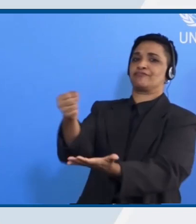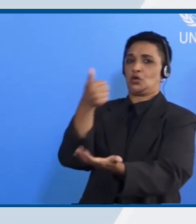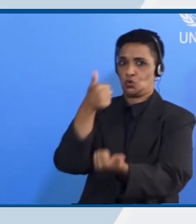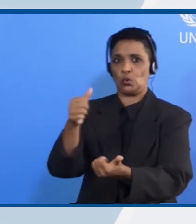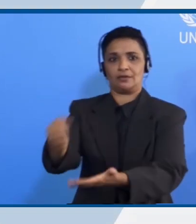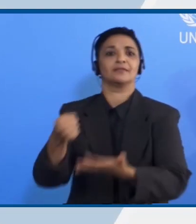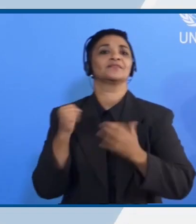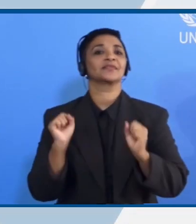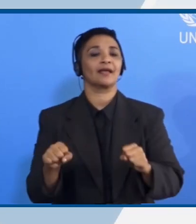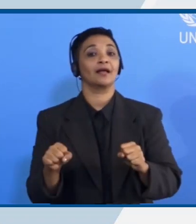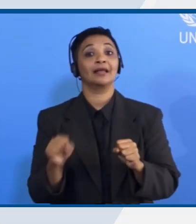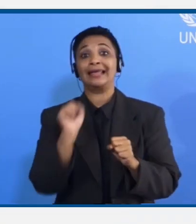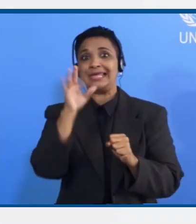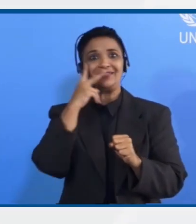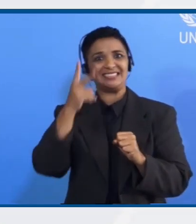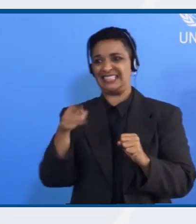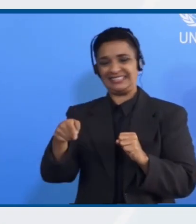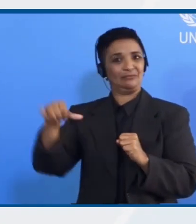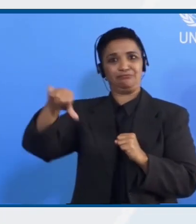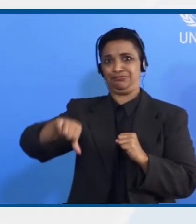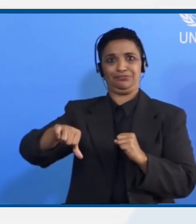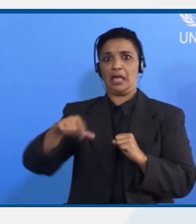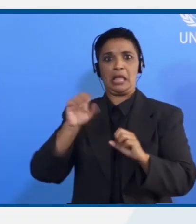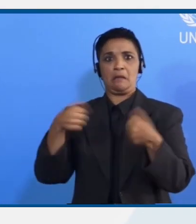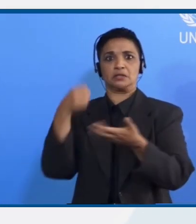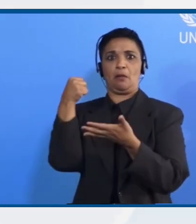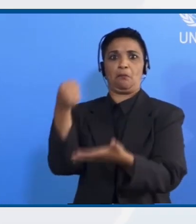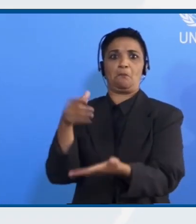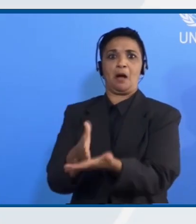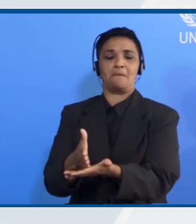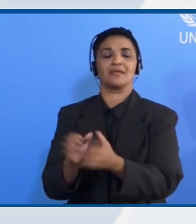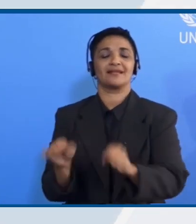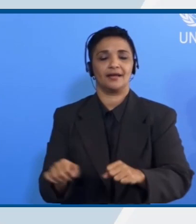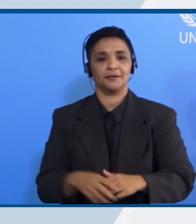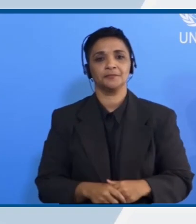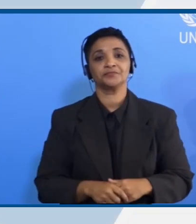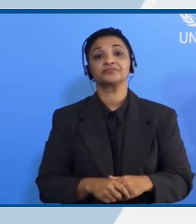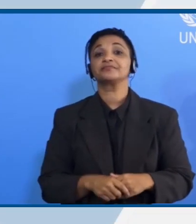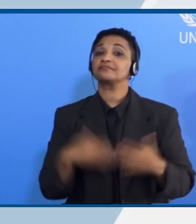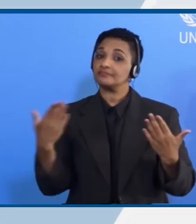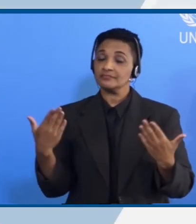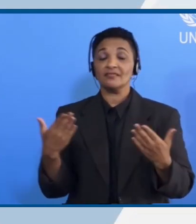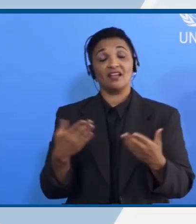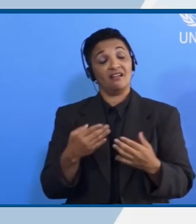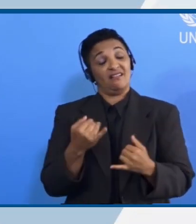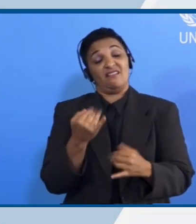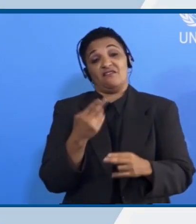the creditworthiness that allows to be able to embark on these types of transactions. At the end of the day, I mean,